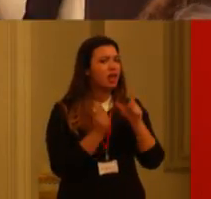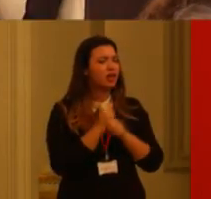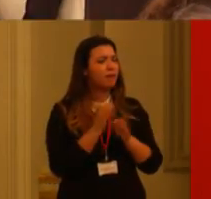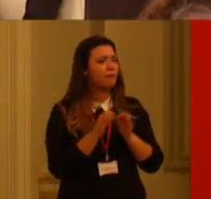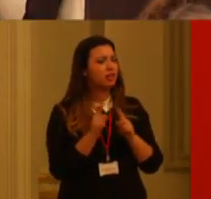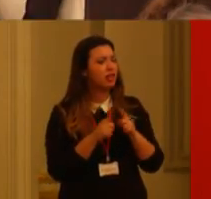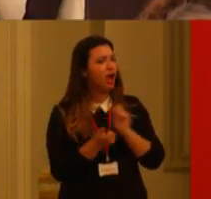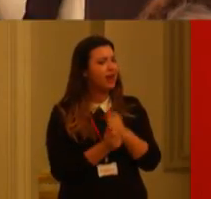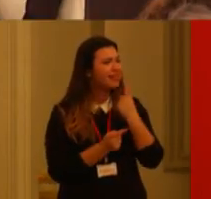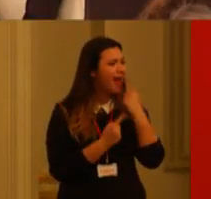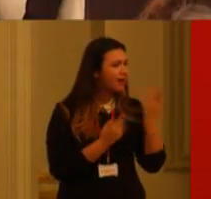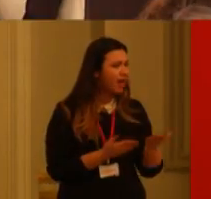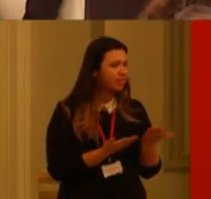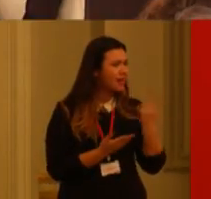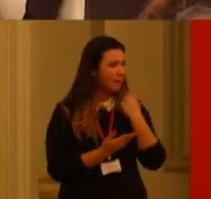that, families?